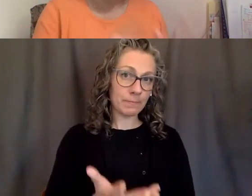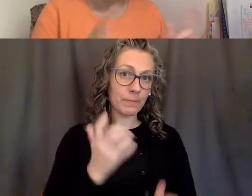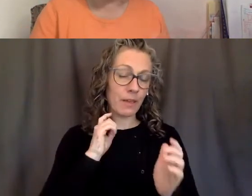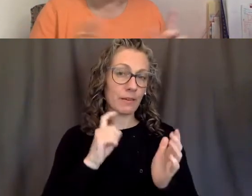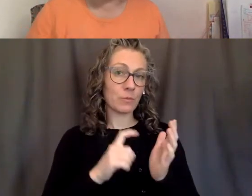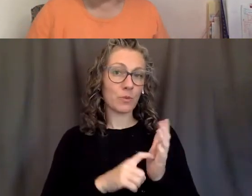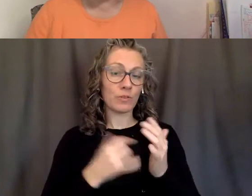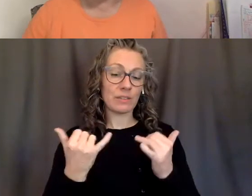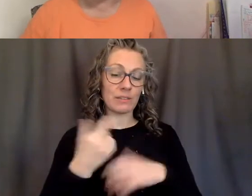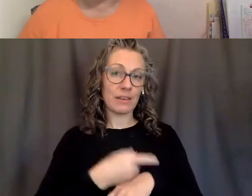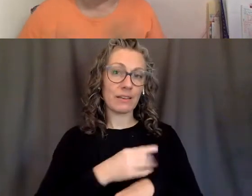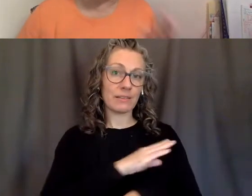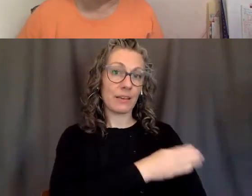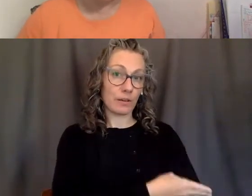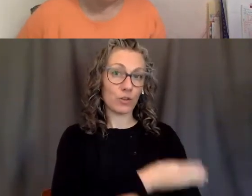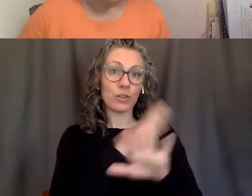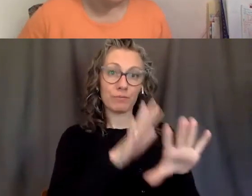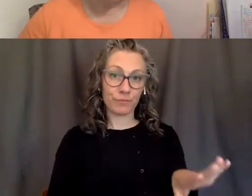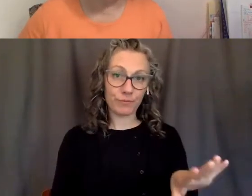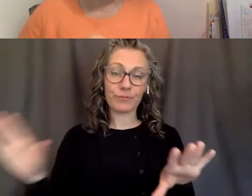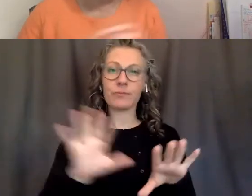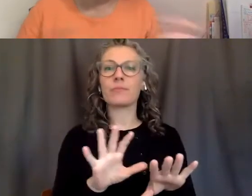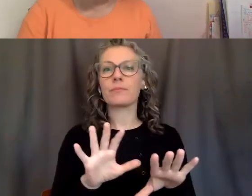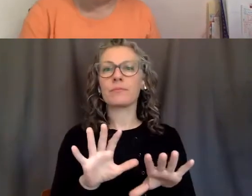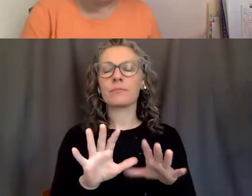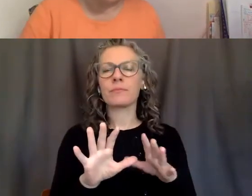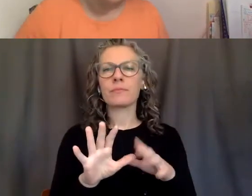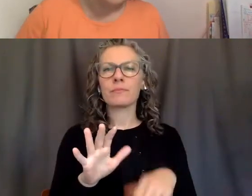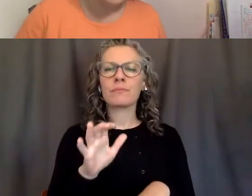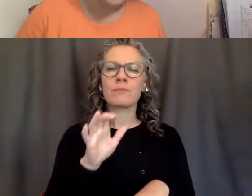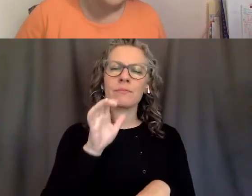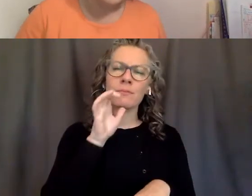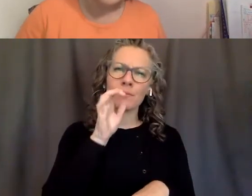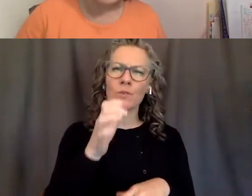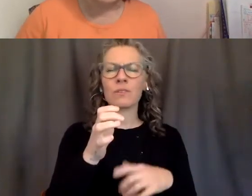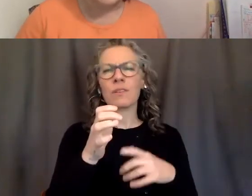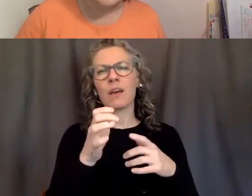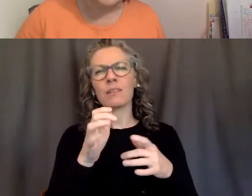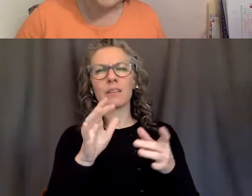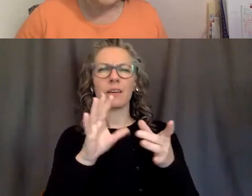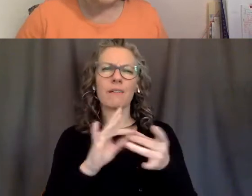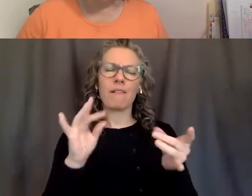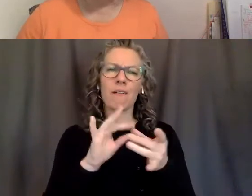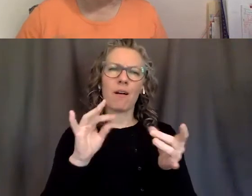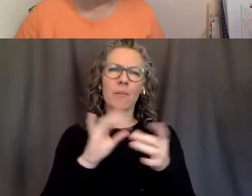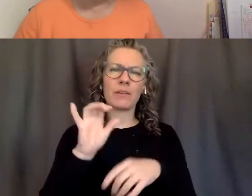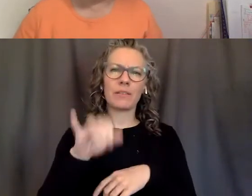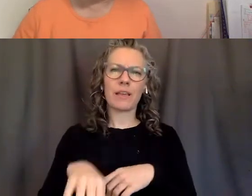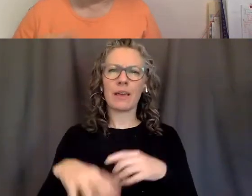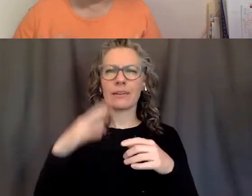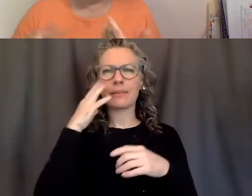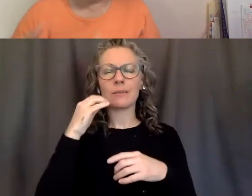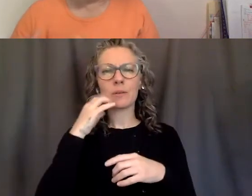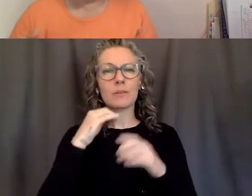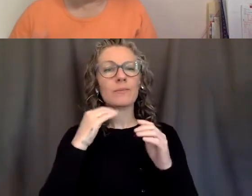in today's energy overall. Not to really comment on the experience there, but I know that you